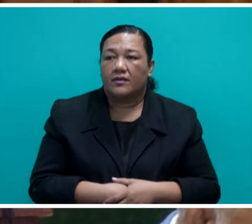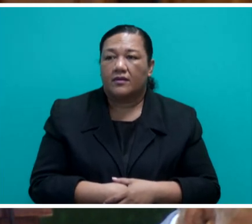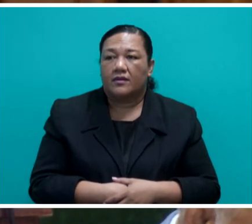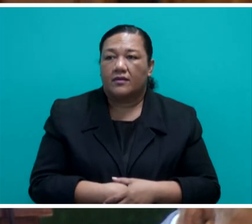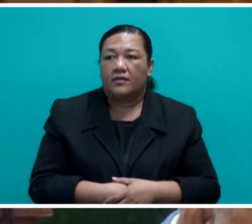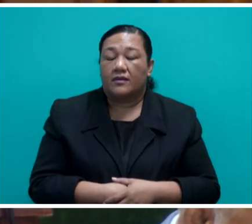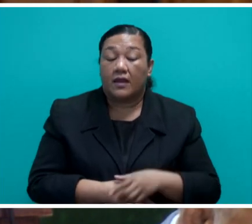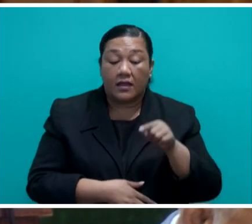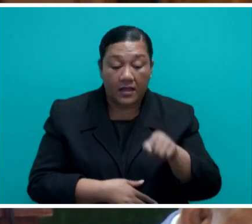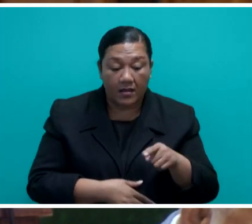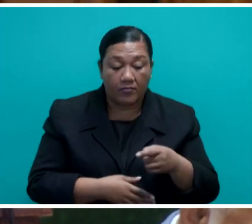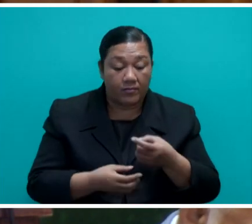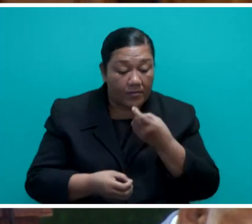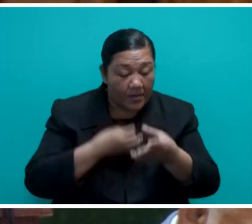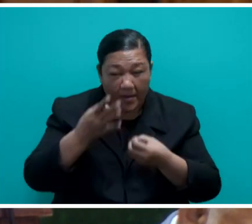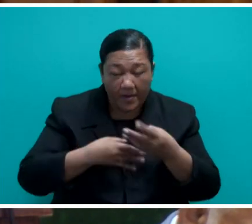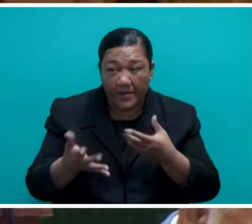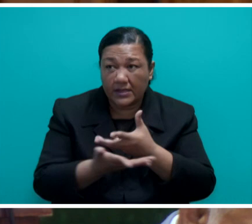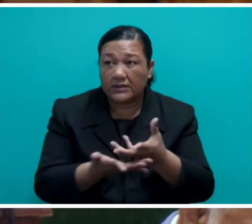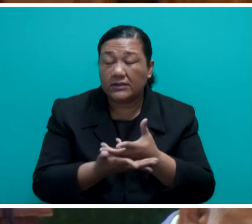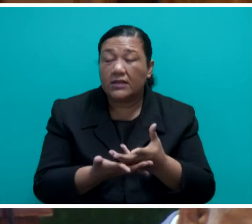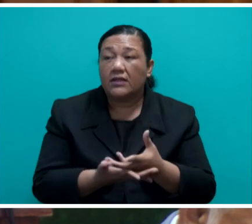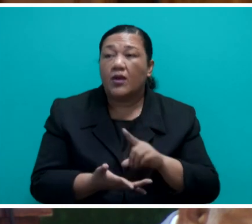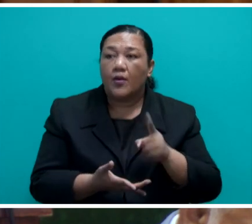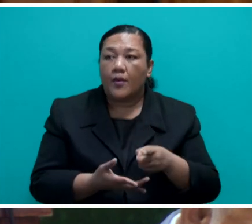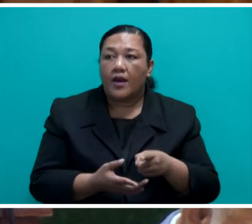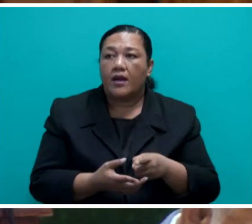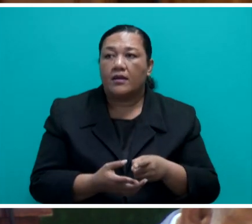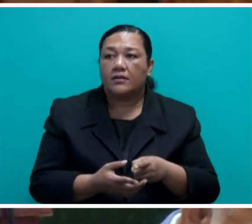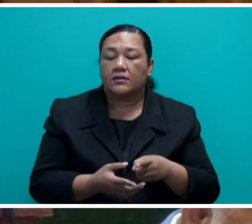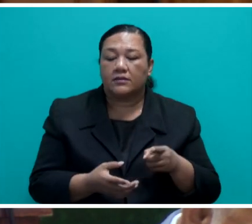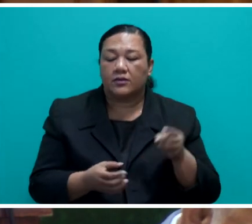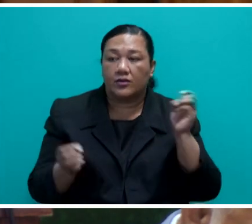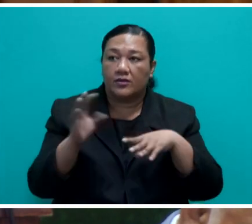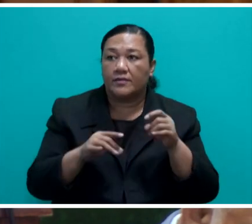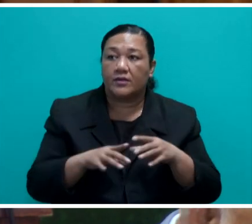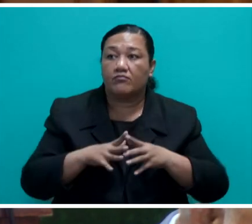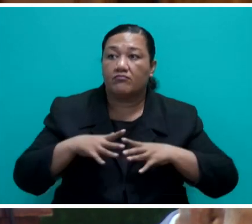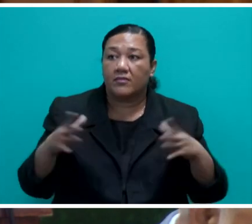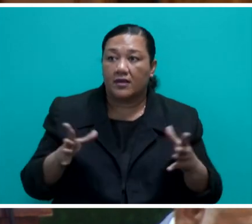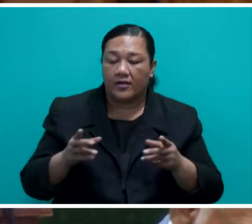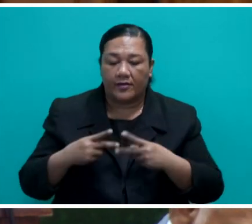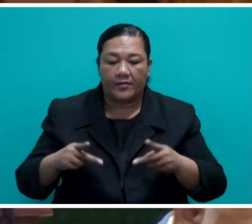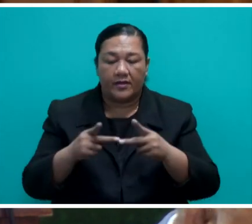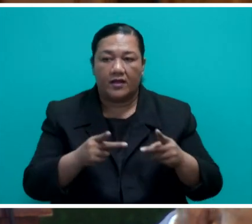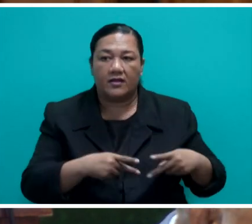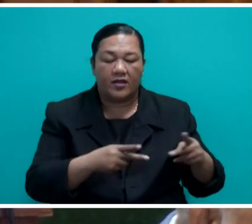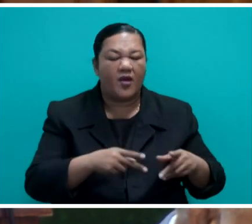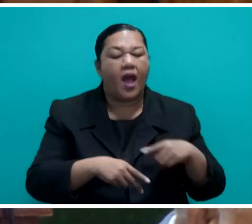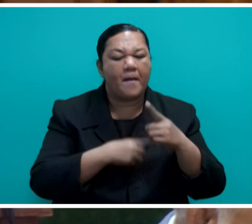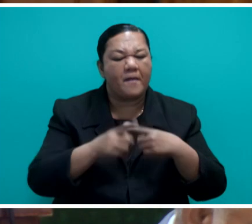contributed to majority of the problems related to blocked drains and flooding that we face